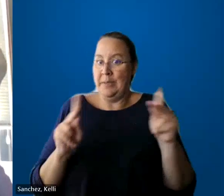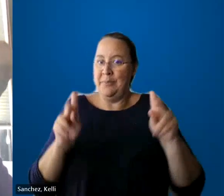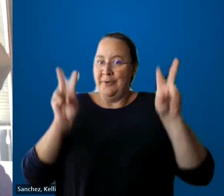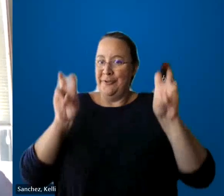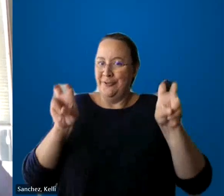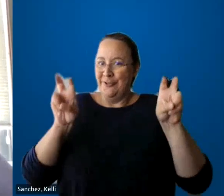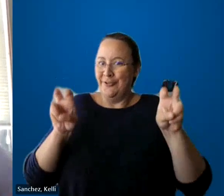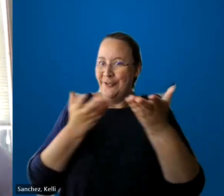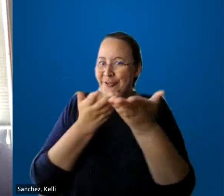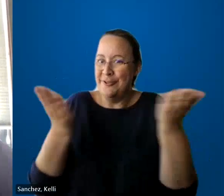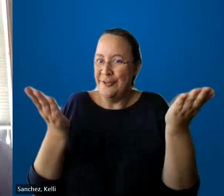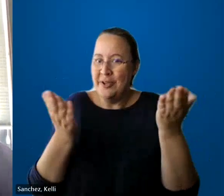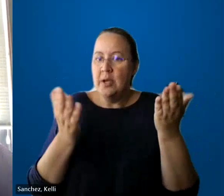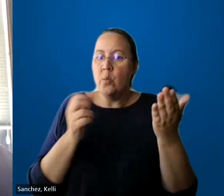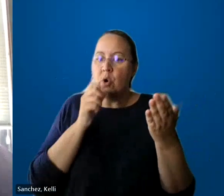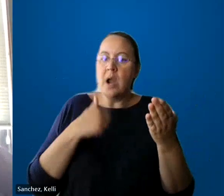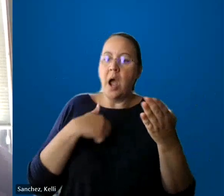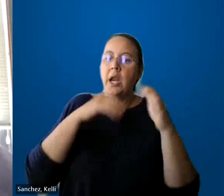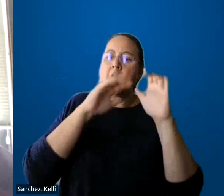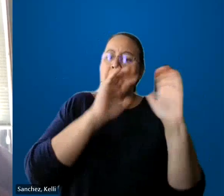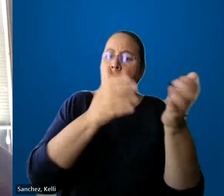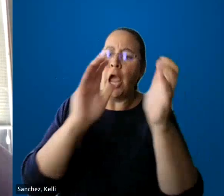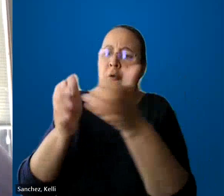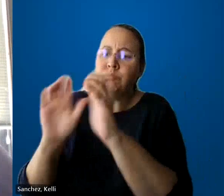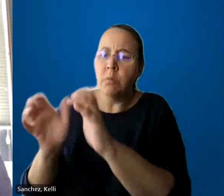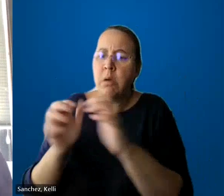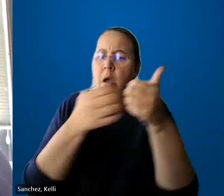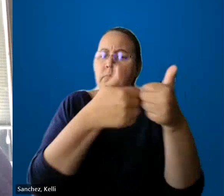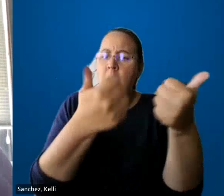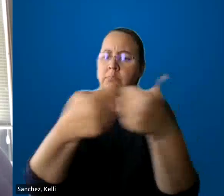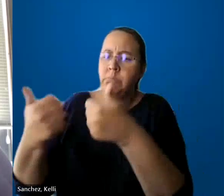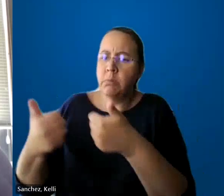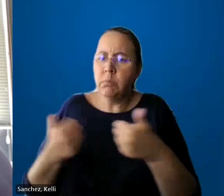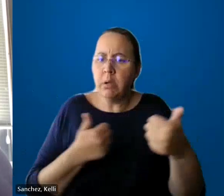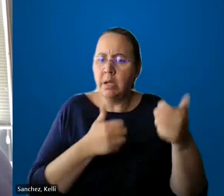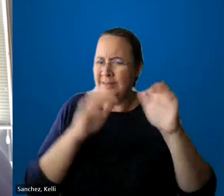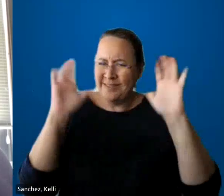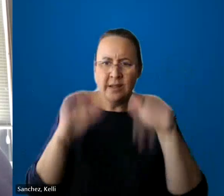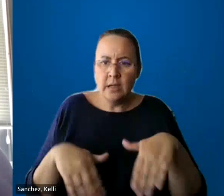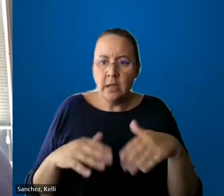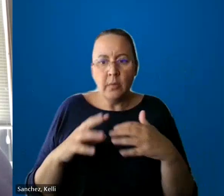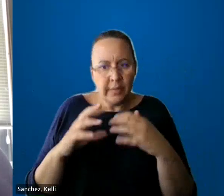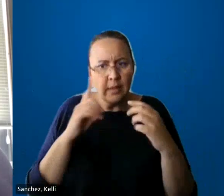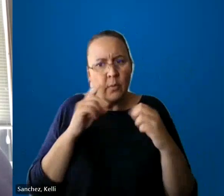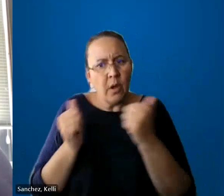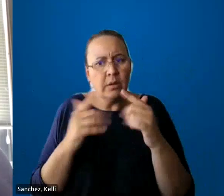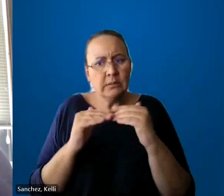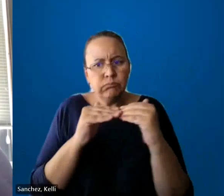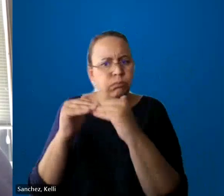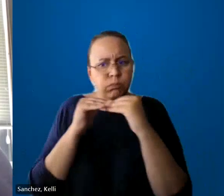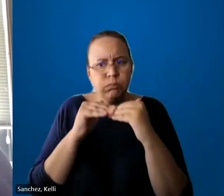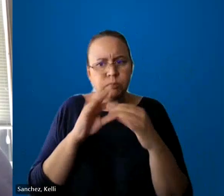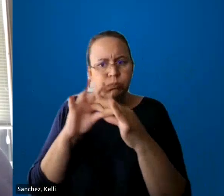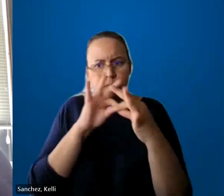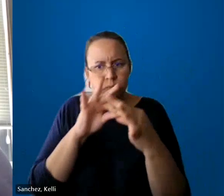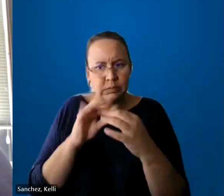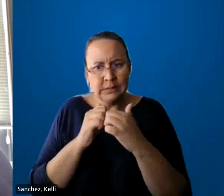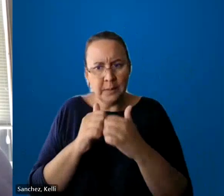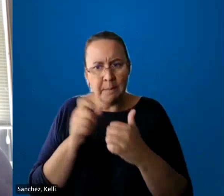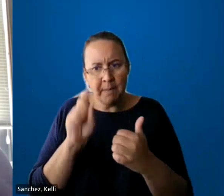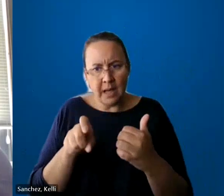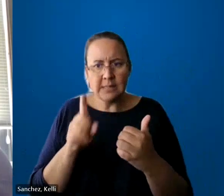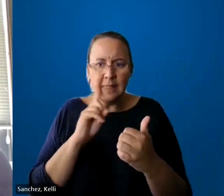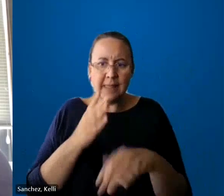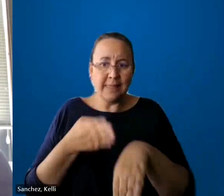trying to like categorize and be like, and see everybody as equal. I think that would make